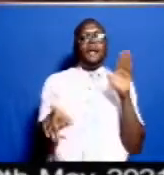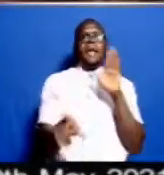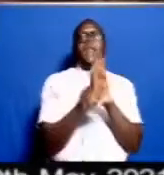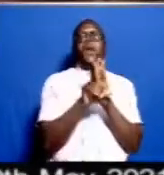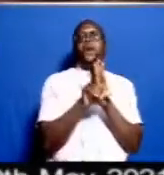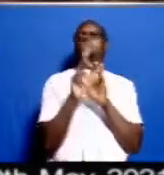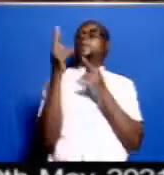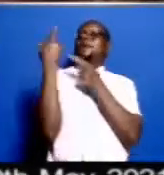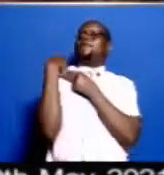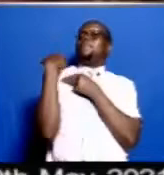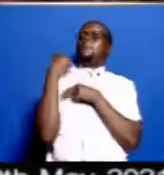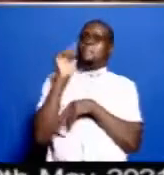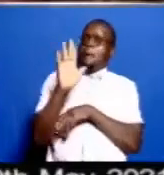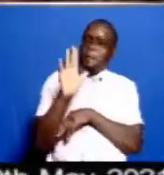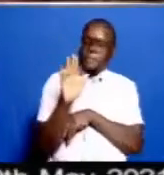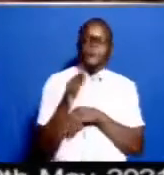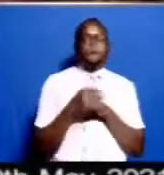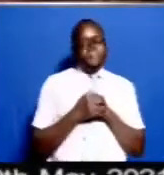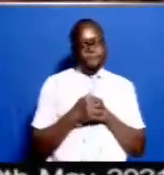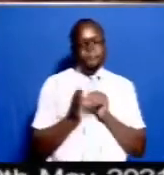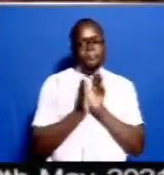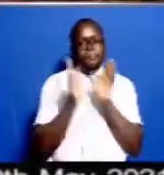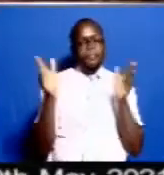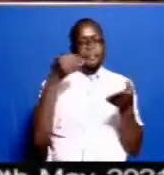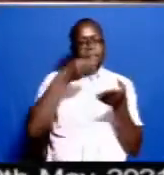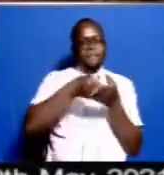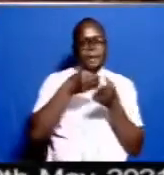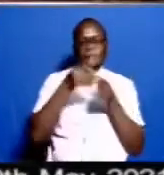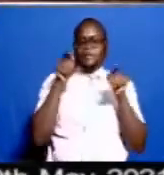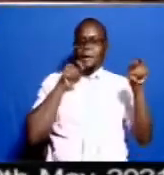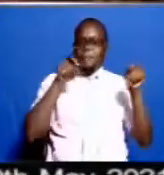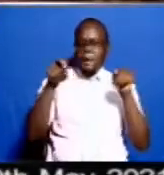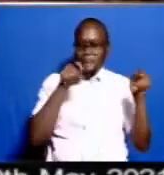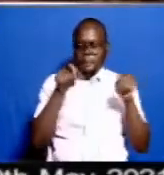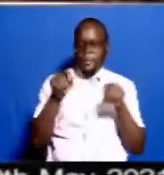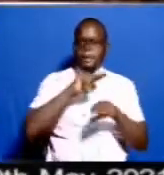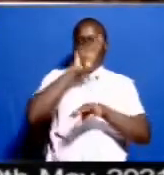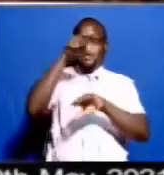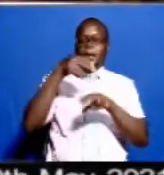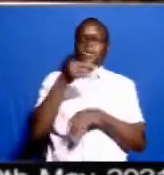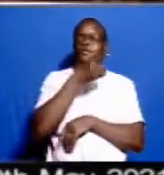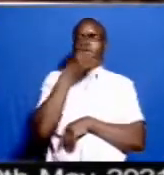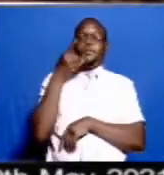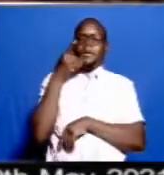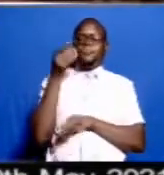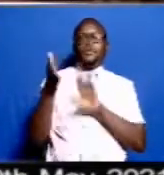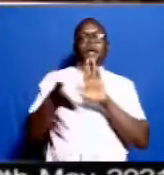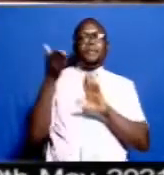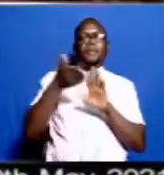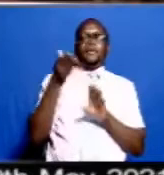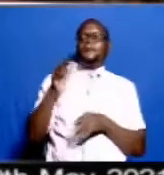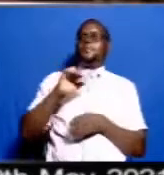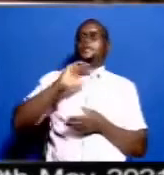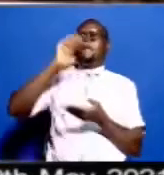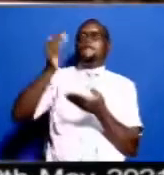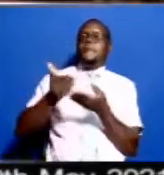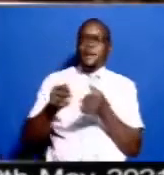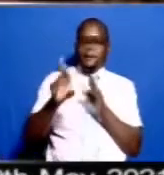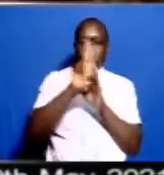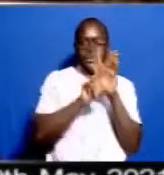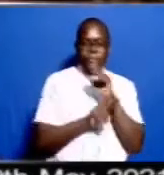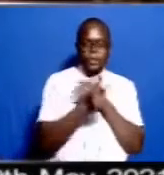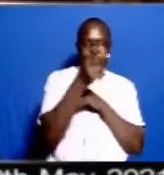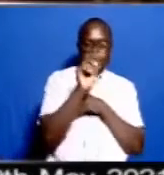Legislation on its consideration of the Public Finance Management National Drought Emergency Fund Regulations